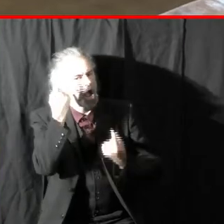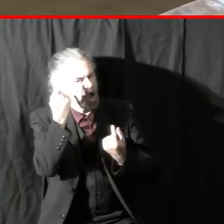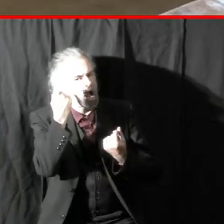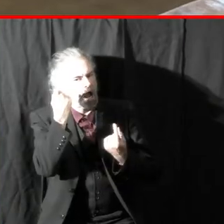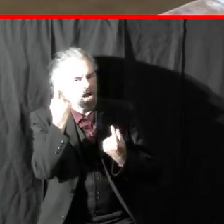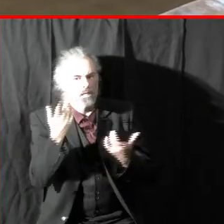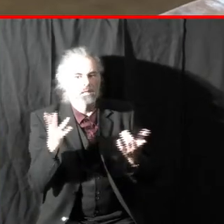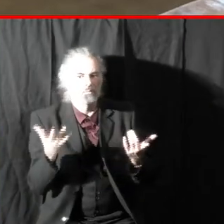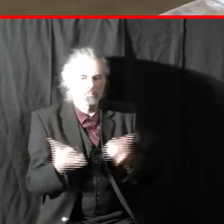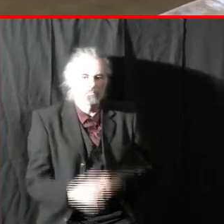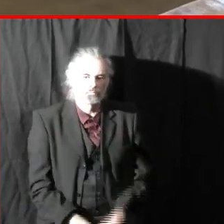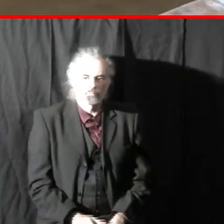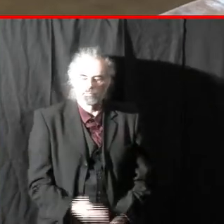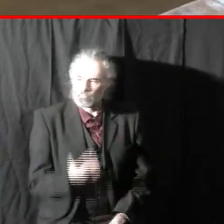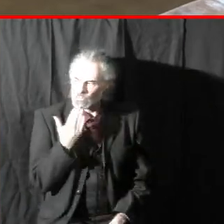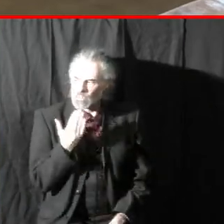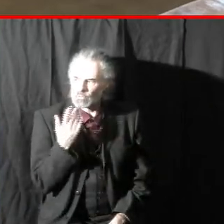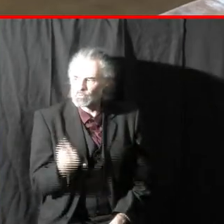Thank you.